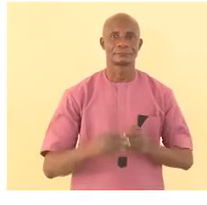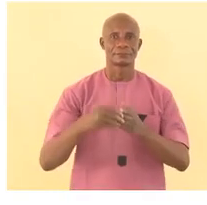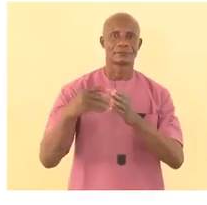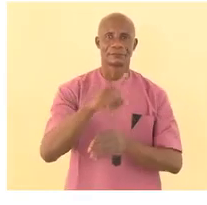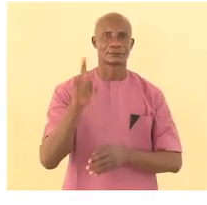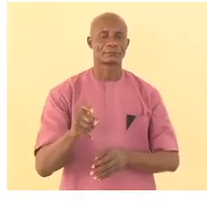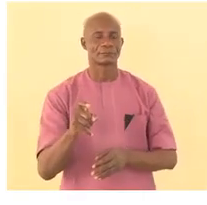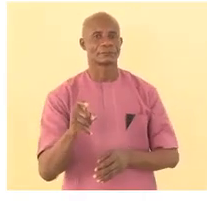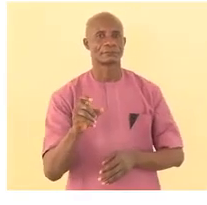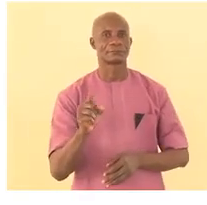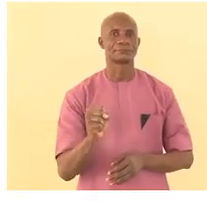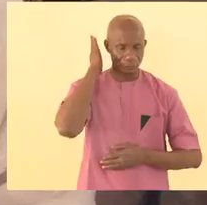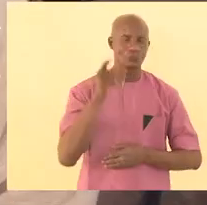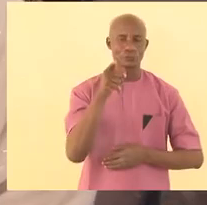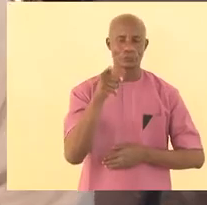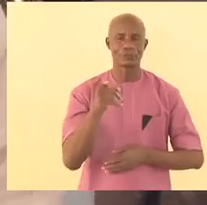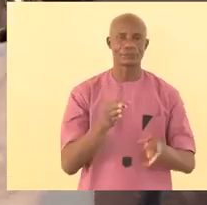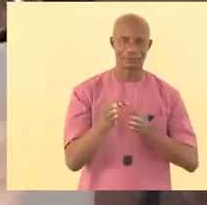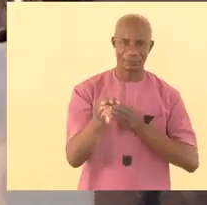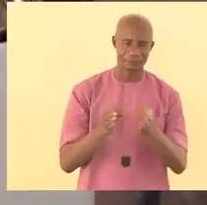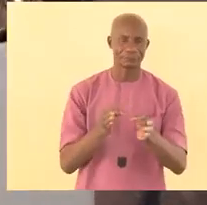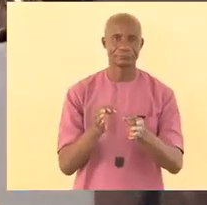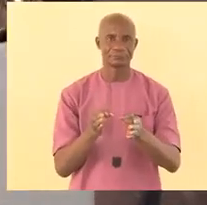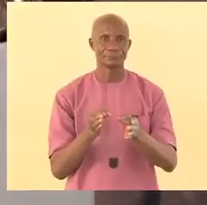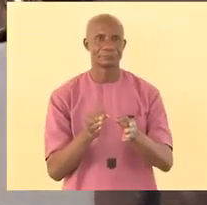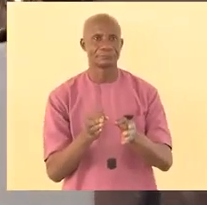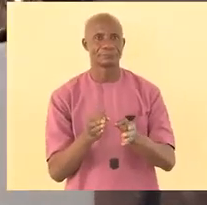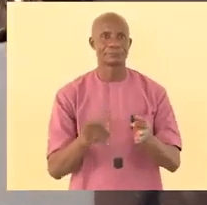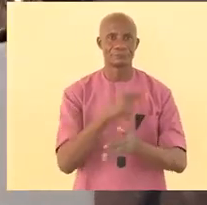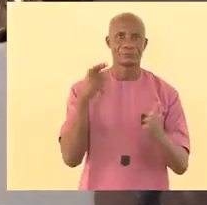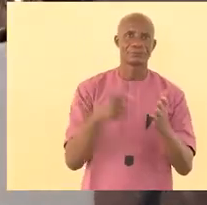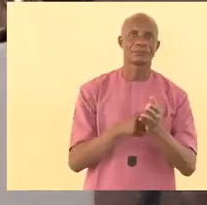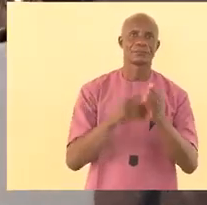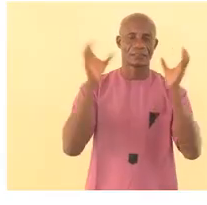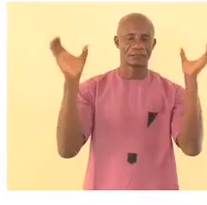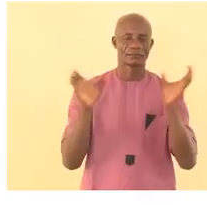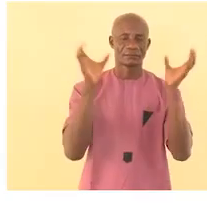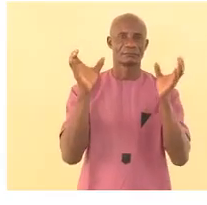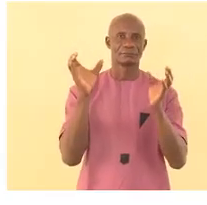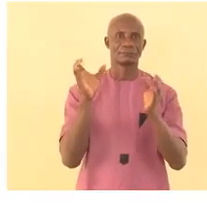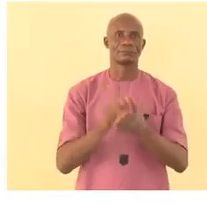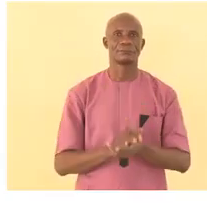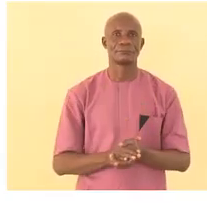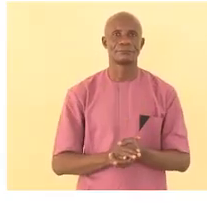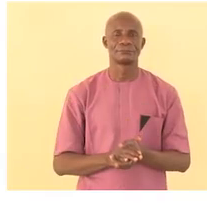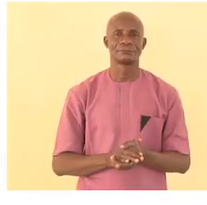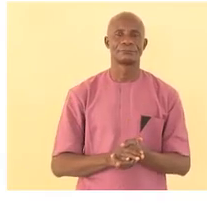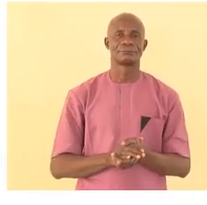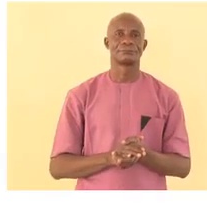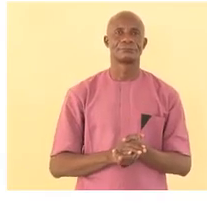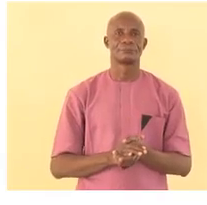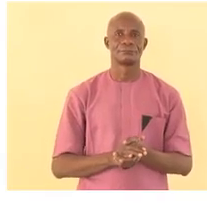Lead questions. Question 1, how would you explain today's solemnity to a